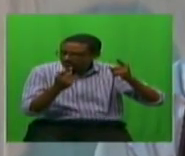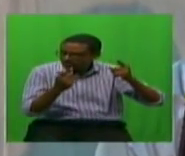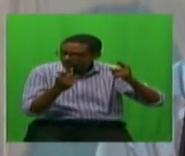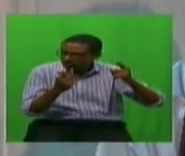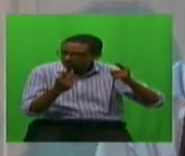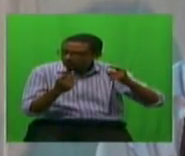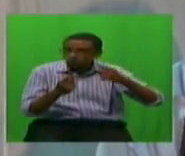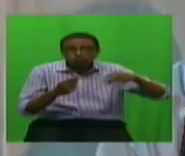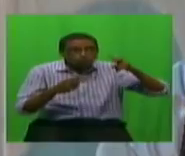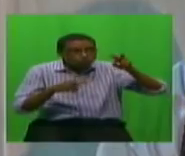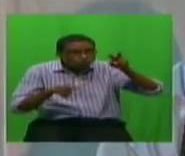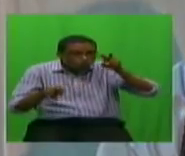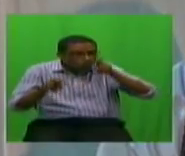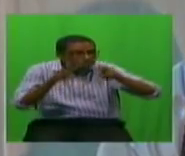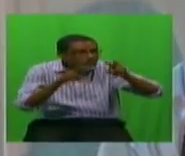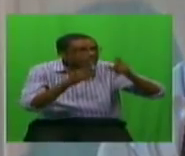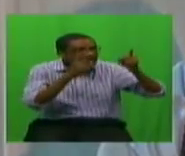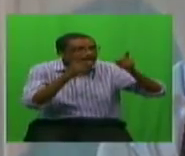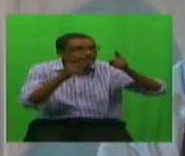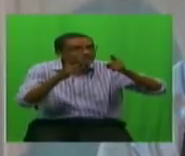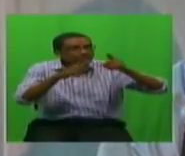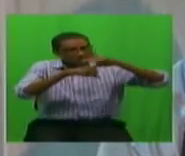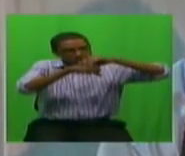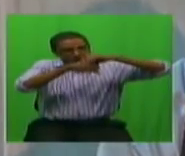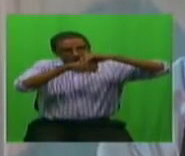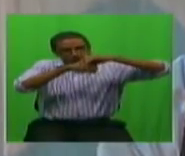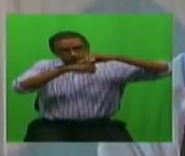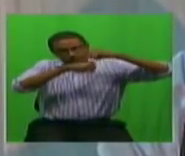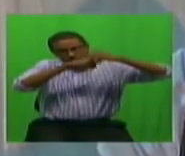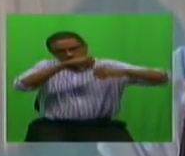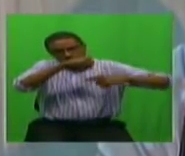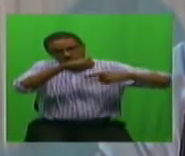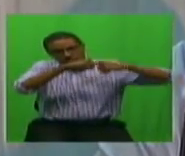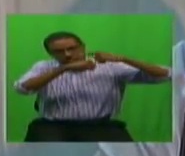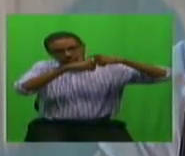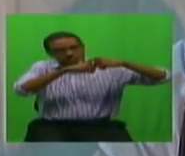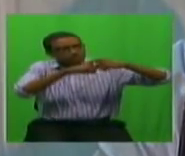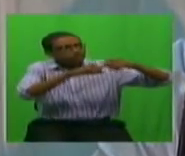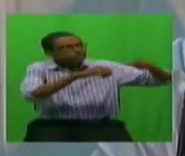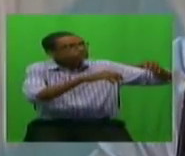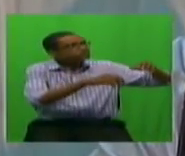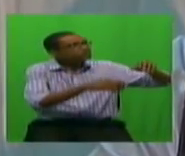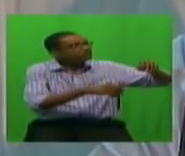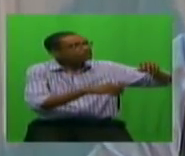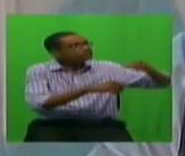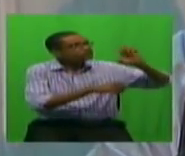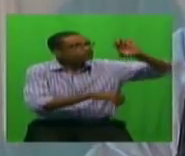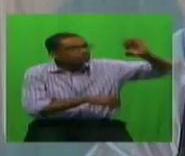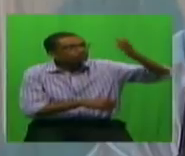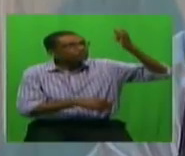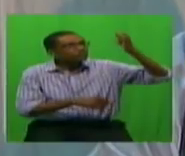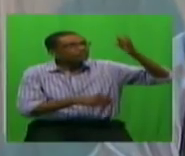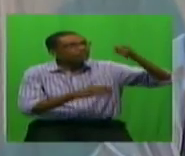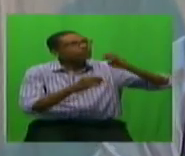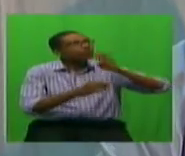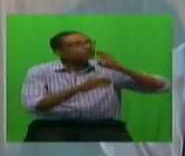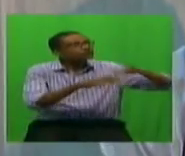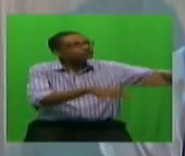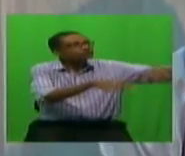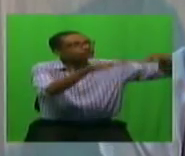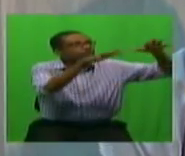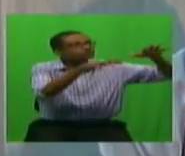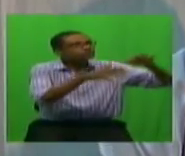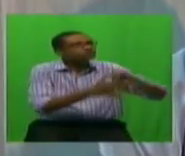happening globally, you've seen unprecedented flooding taking place in Europe for the whole